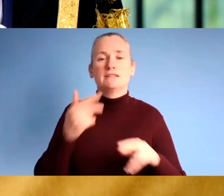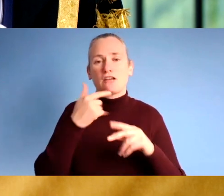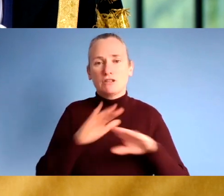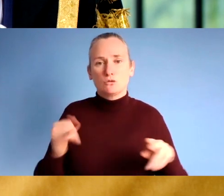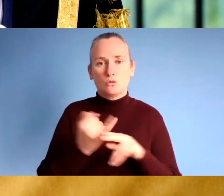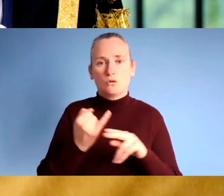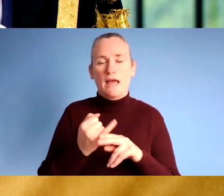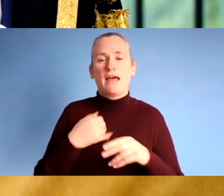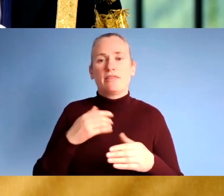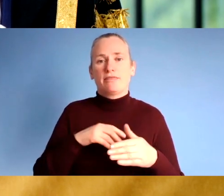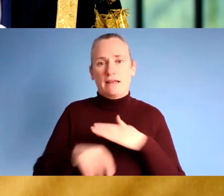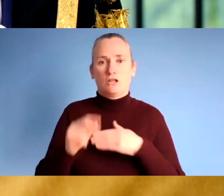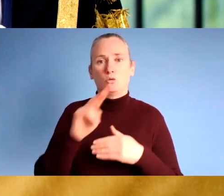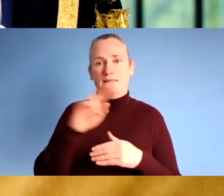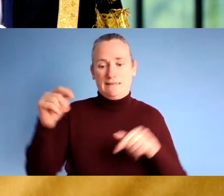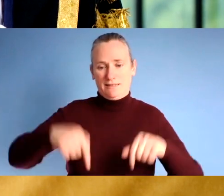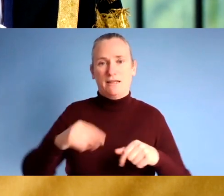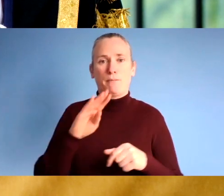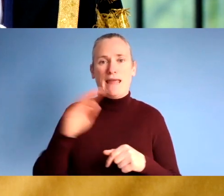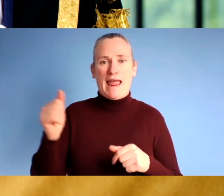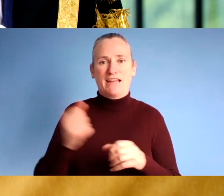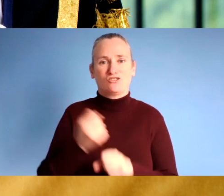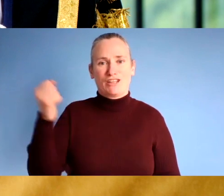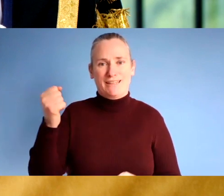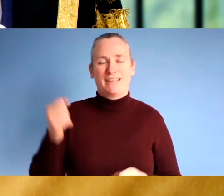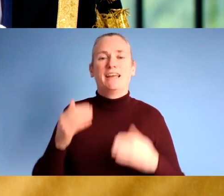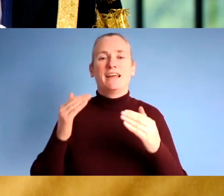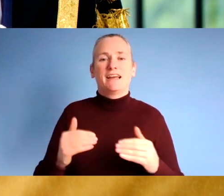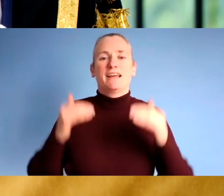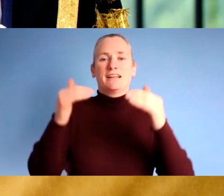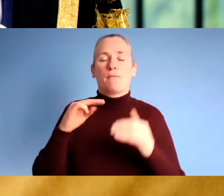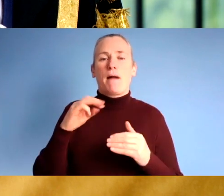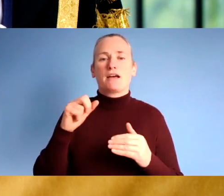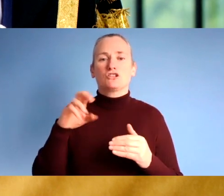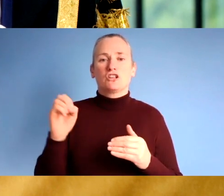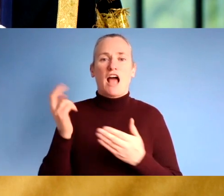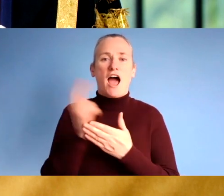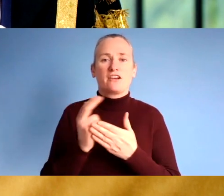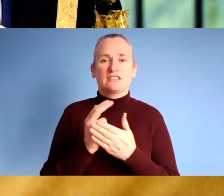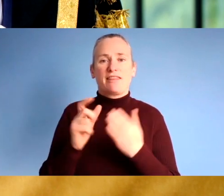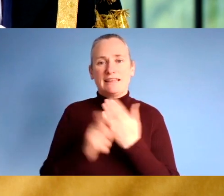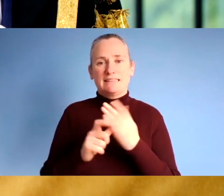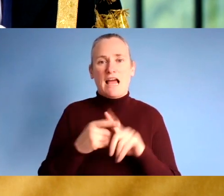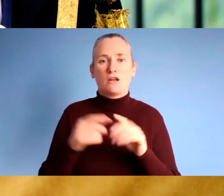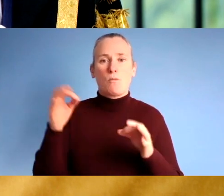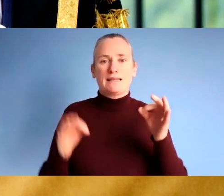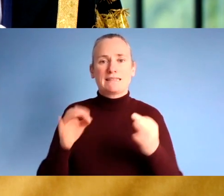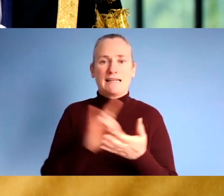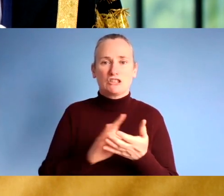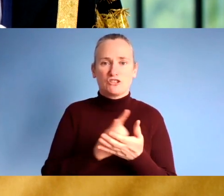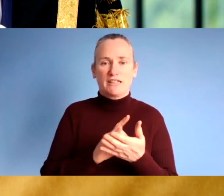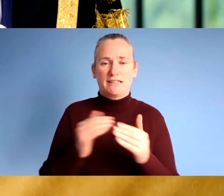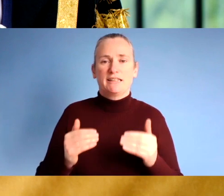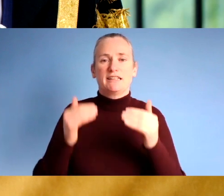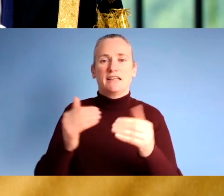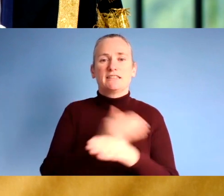with a Bachelor of Arts degree. Micheál subsequently completed his Masters of Arts thesis in Political History before deciding to embark